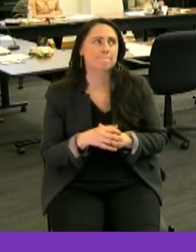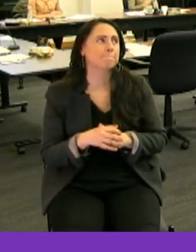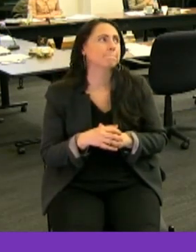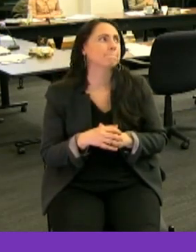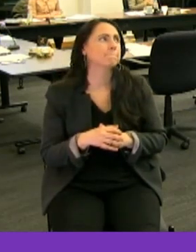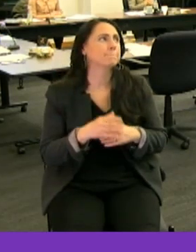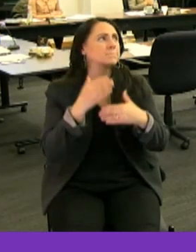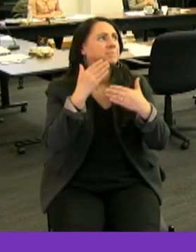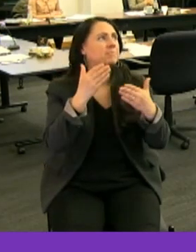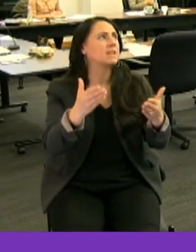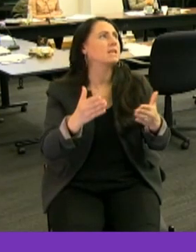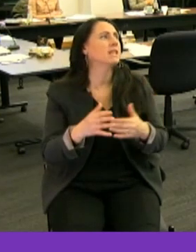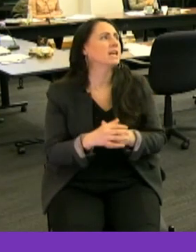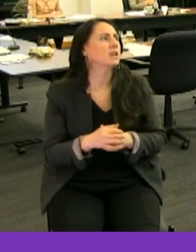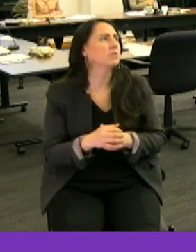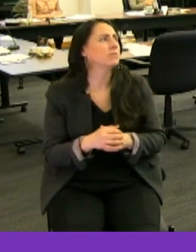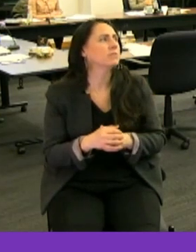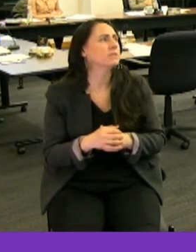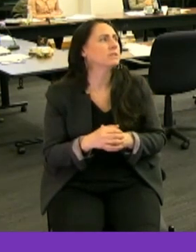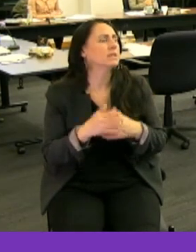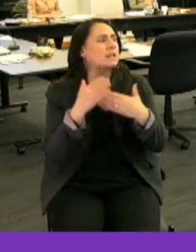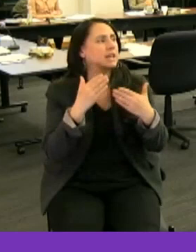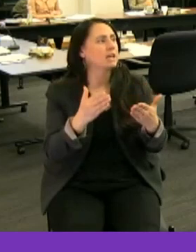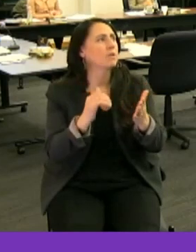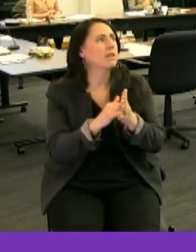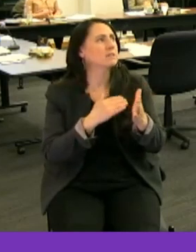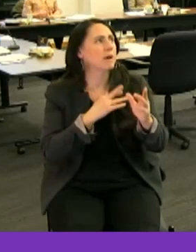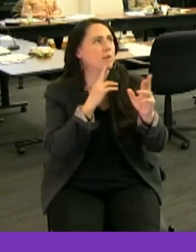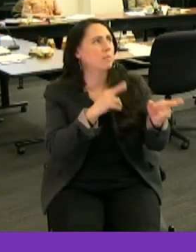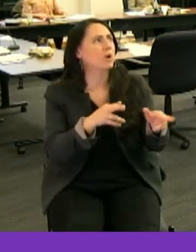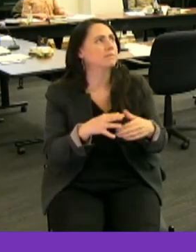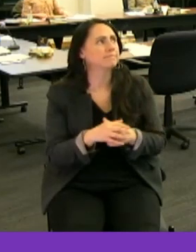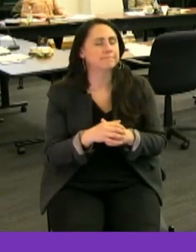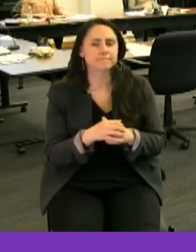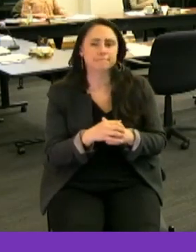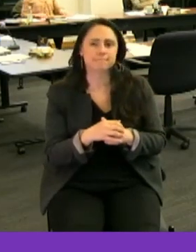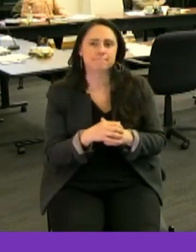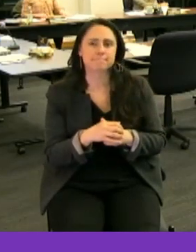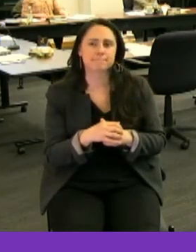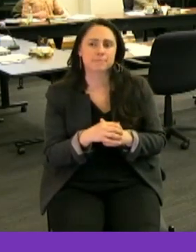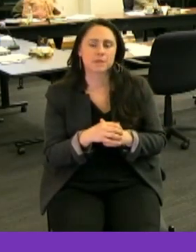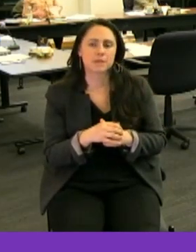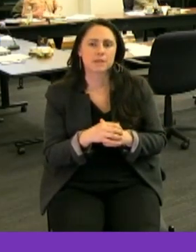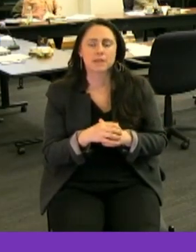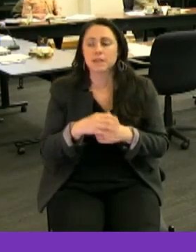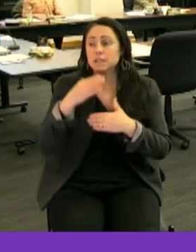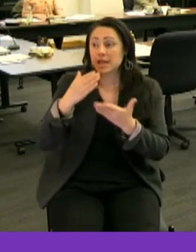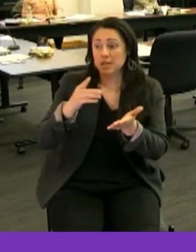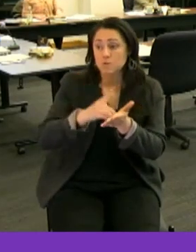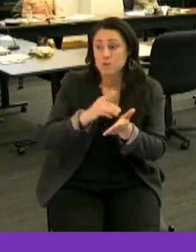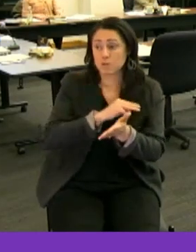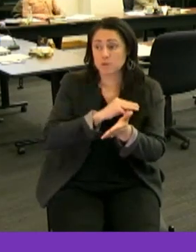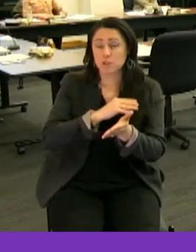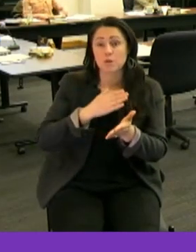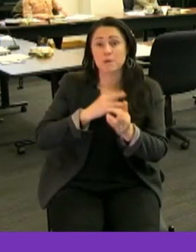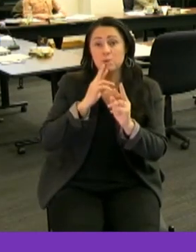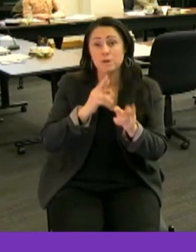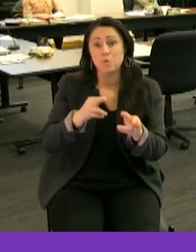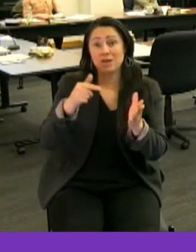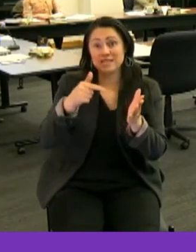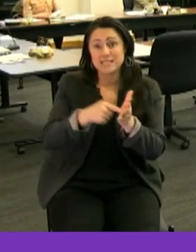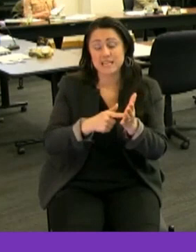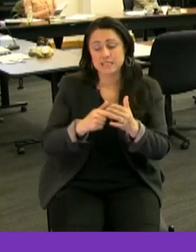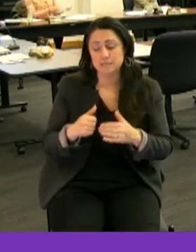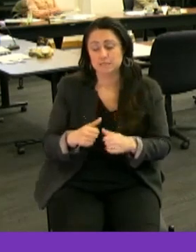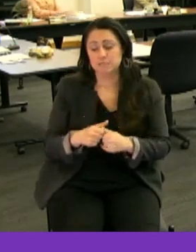Okay, thank you, Kelly. And that concludes my report. All right, thank you, Dr. Mitchell. My report is